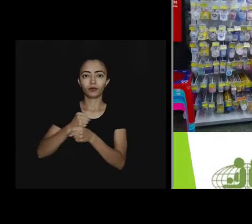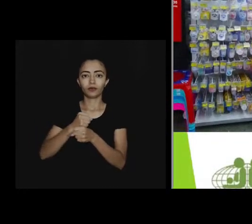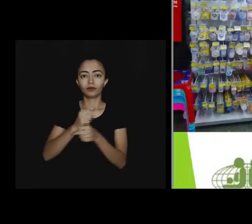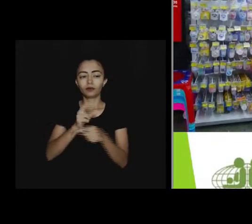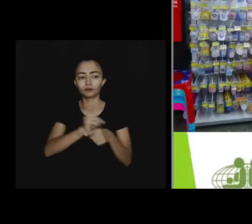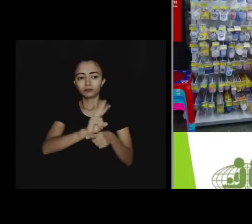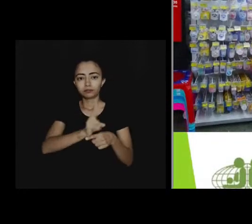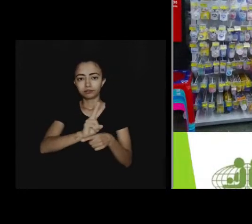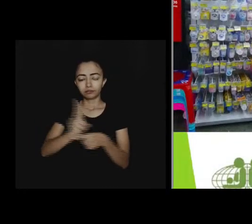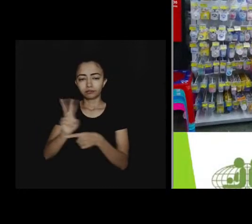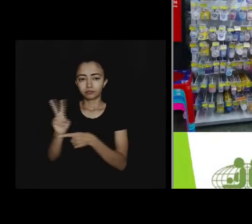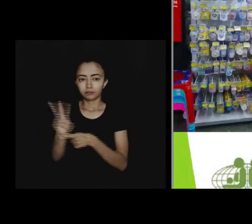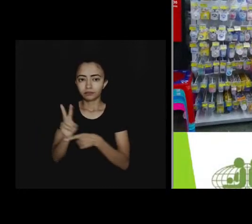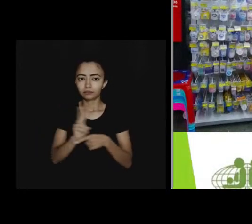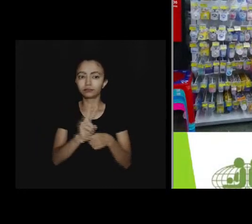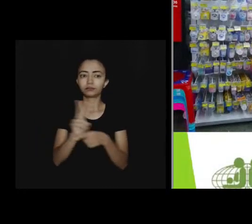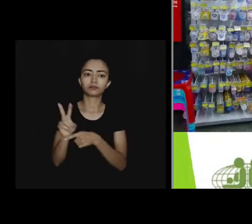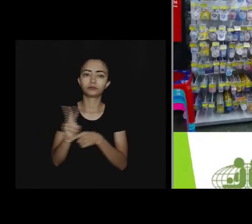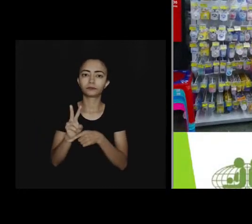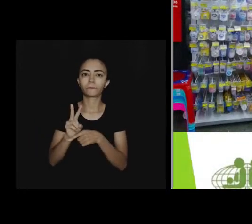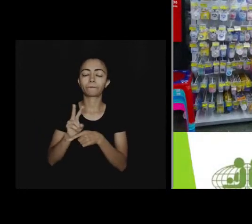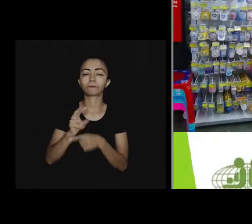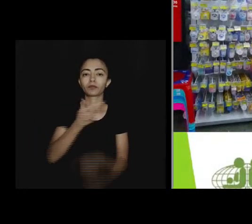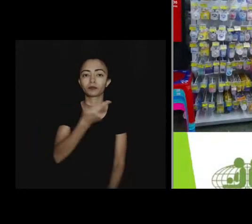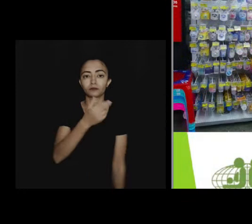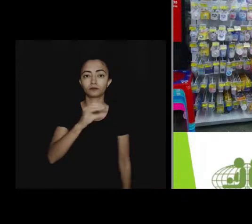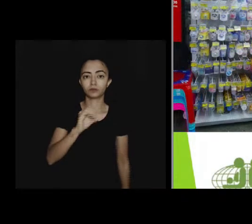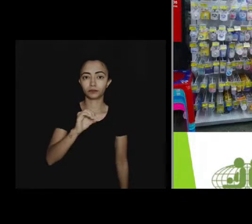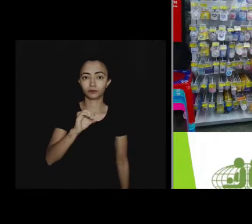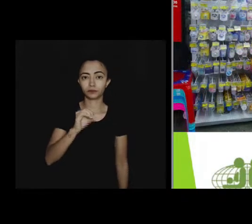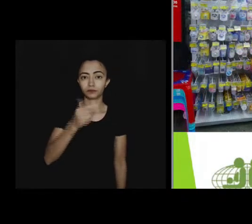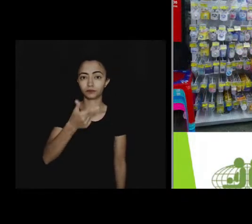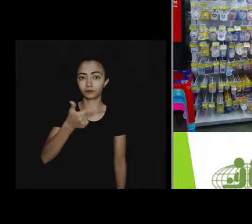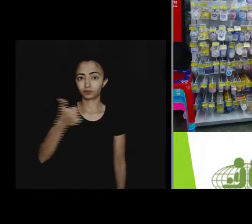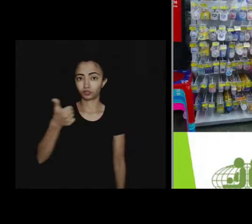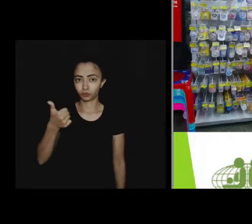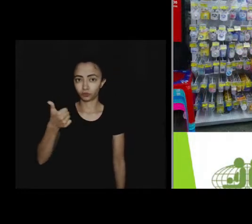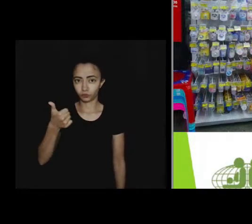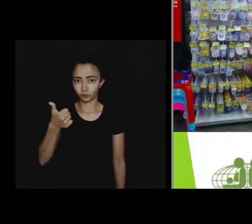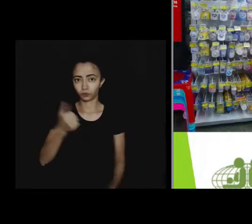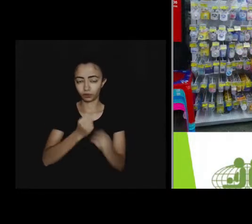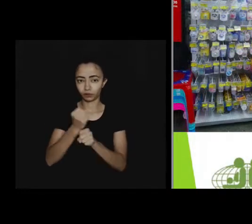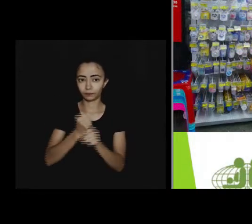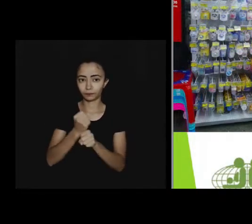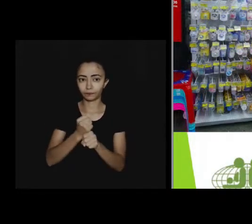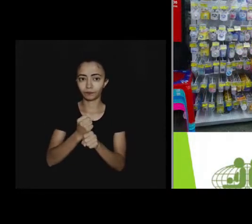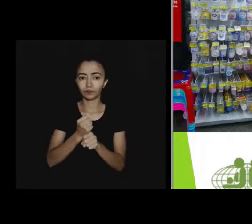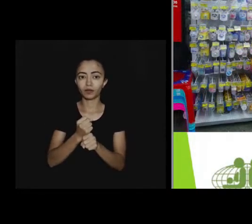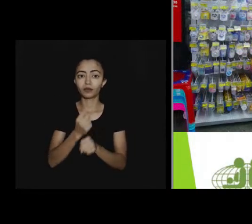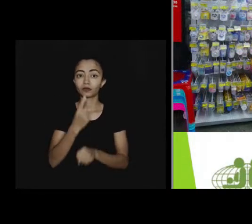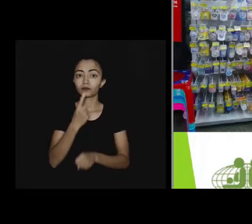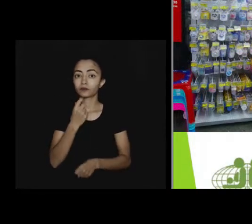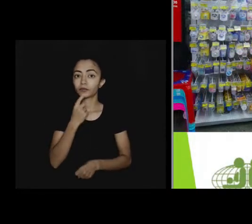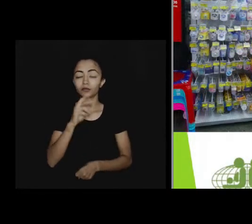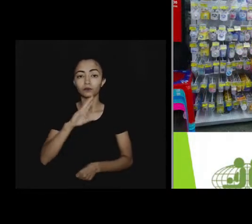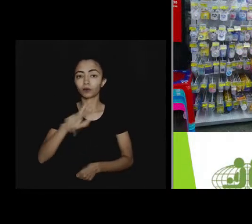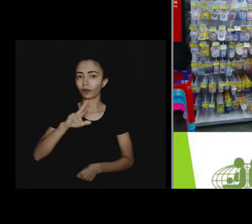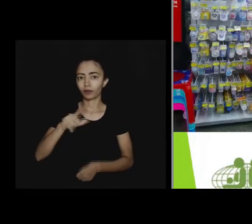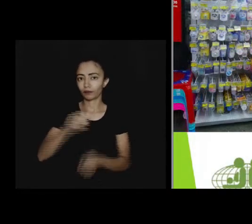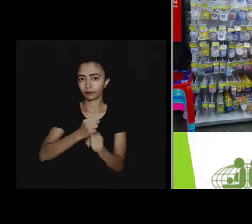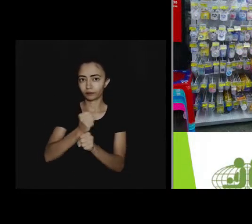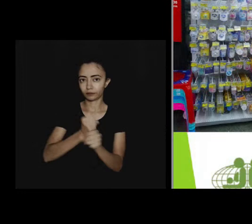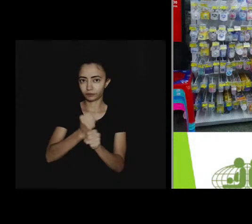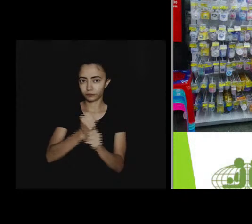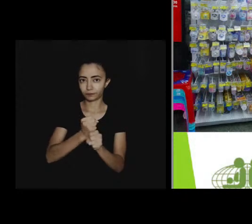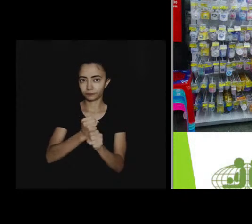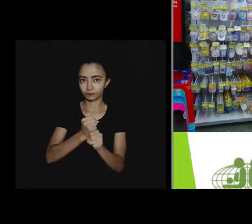we observed in the monitoring of 2021, the red number is